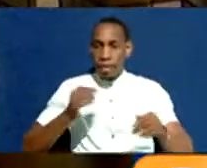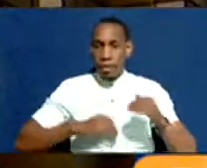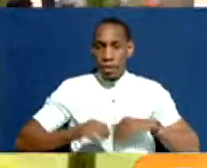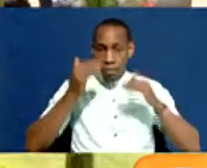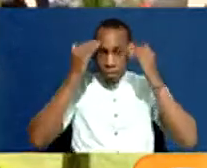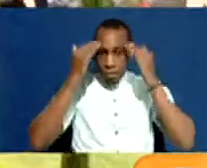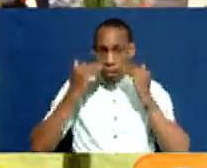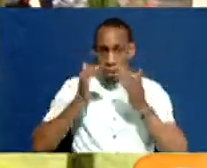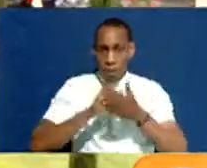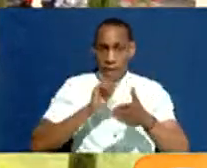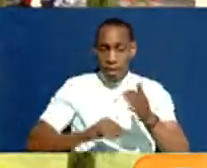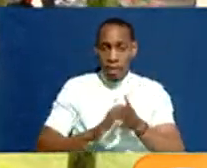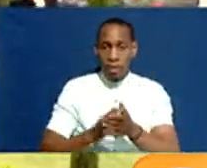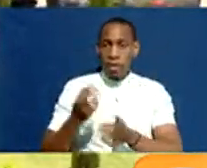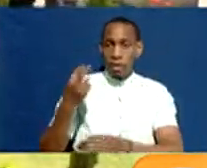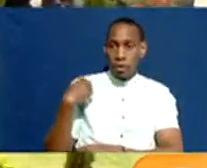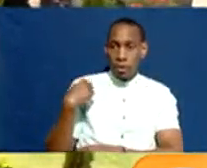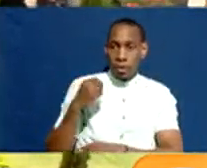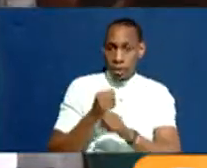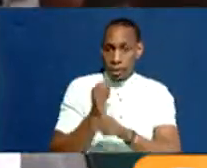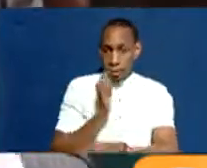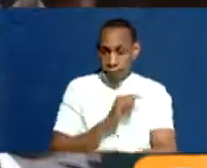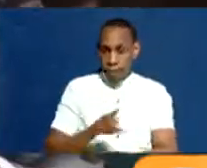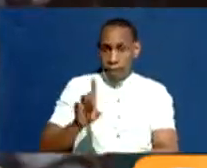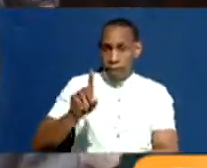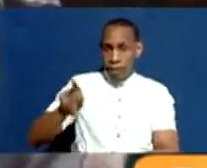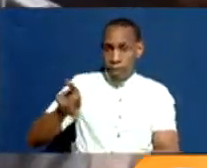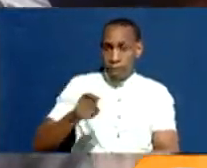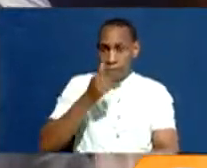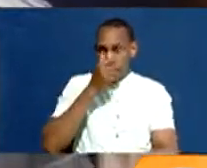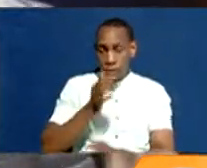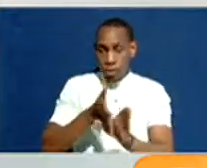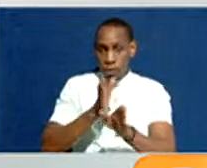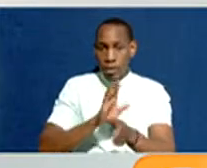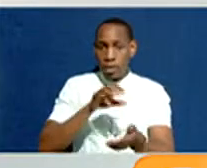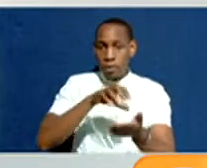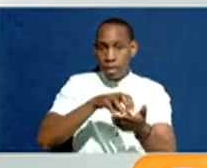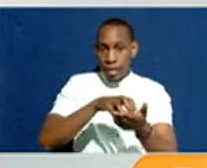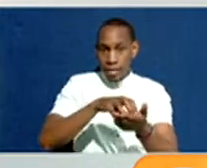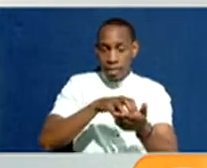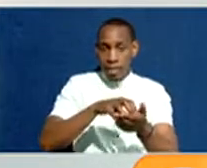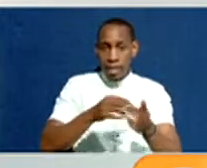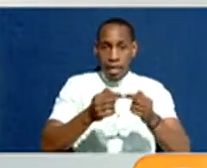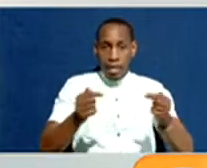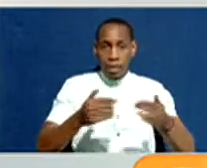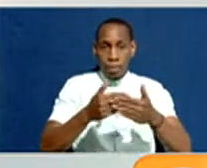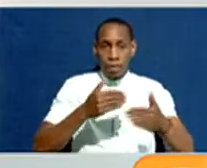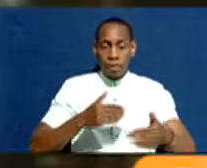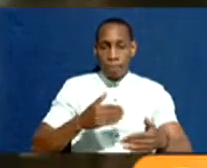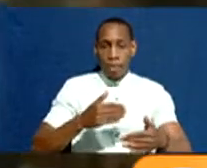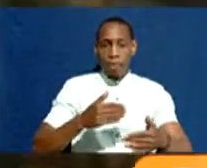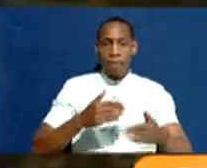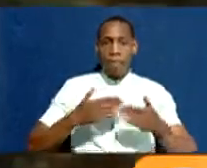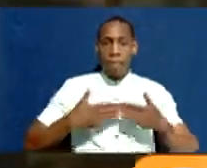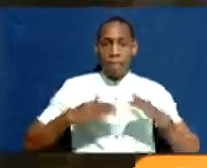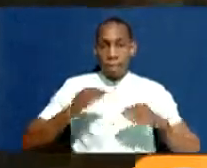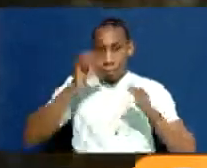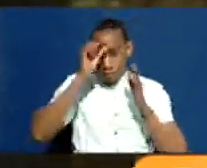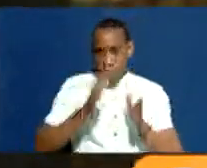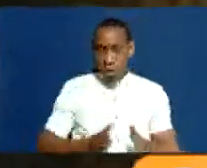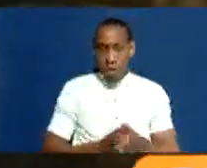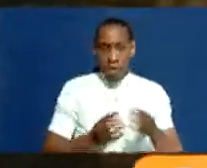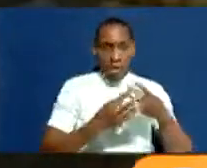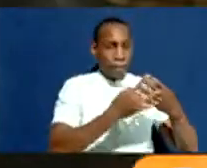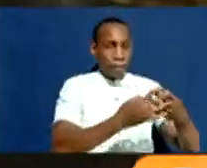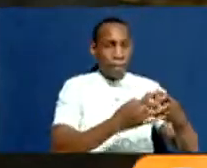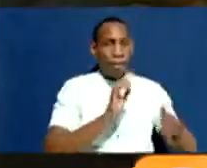that, after consultation, the DPP wished to withdraw the case against the former Samburu governor. The